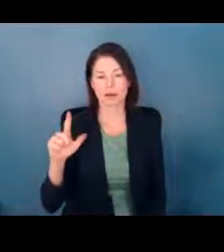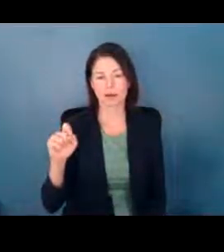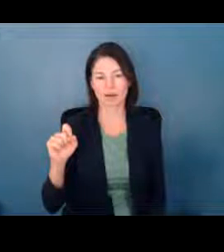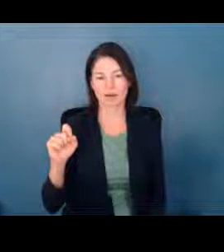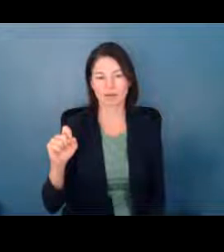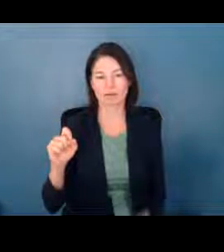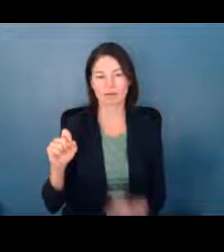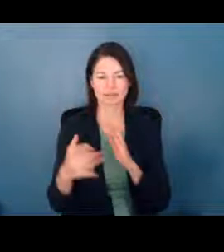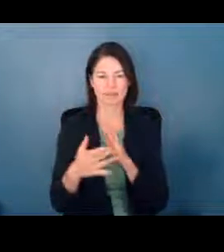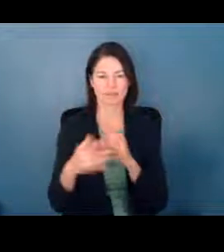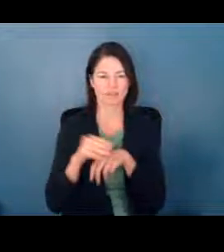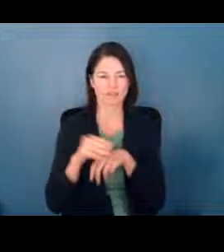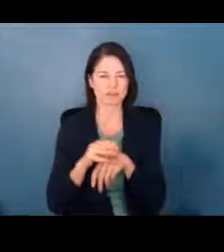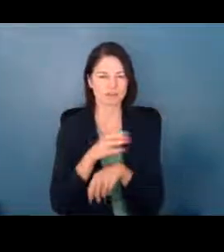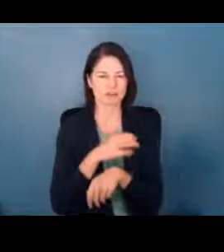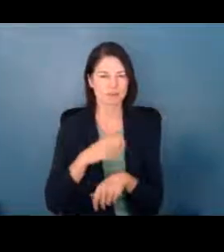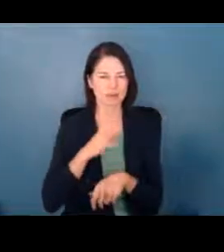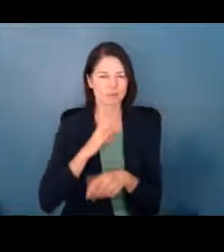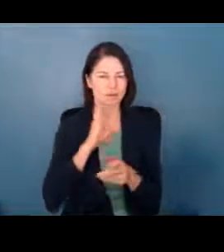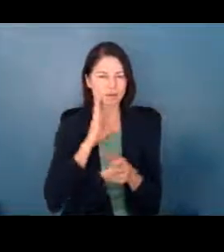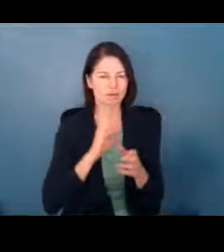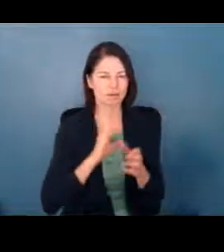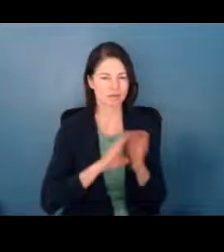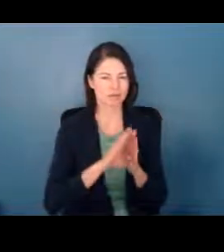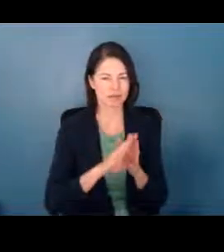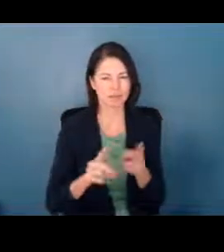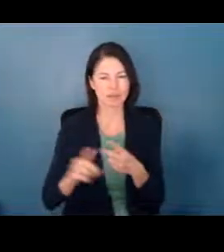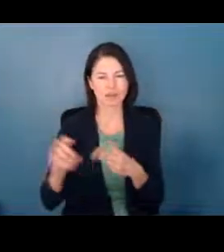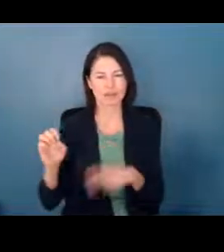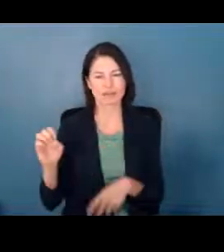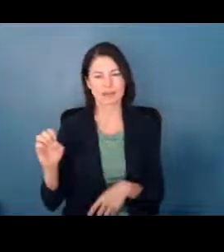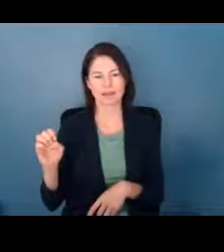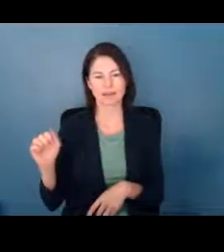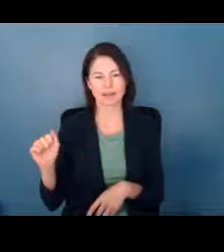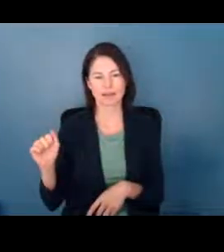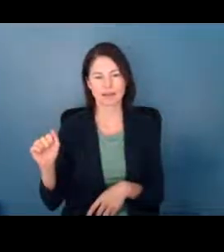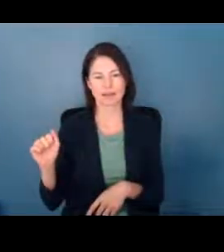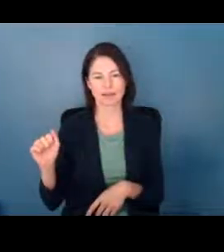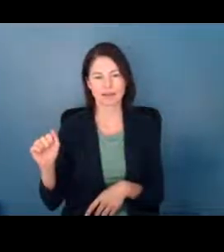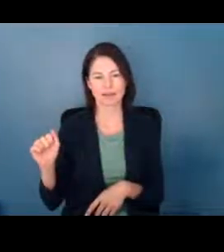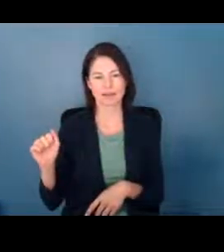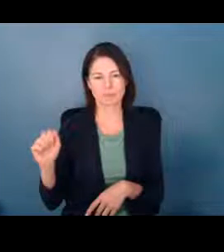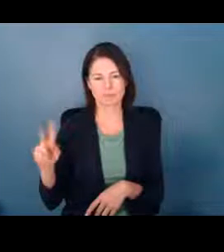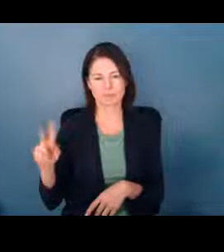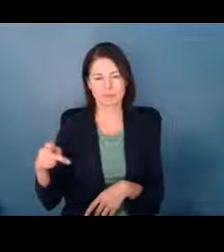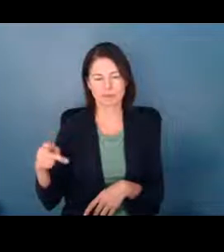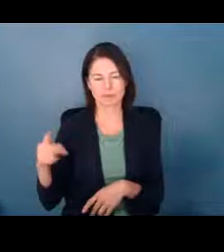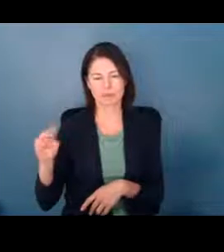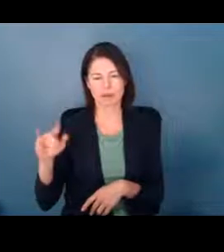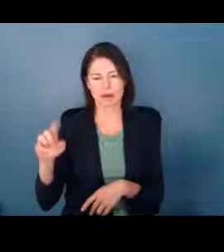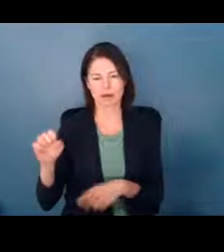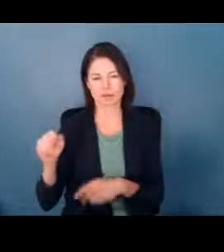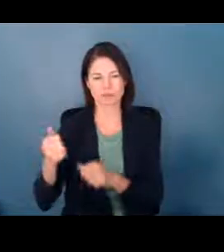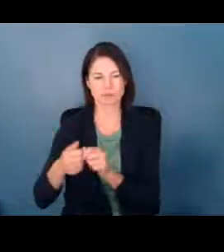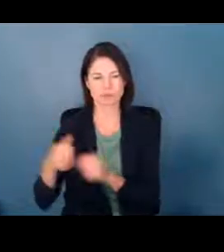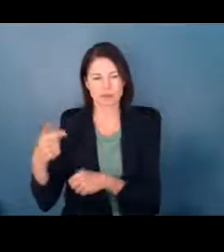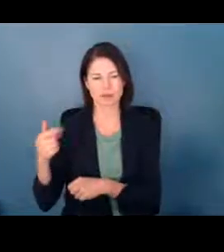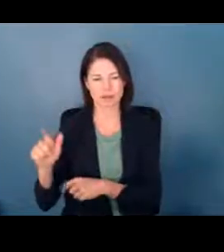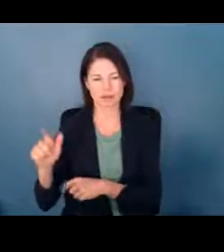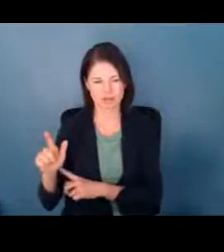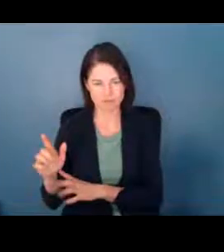to develop, and then another one based on EPA miles per gallon ratings. And so we were thinking, okay, if we're going